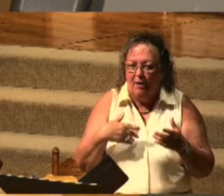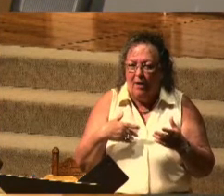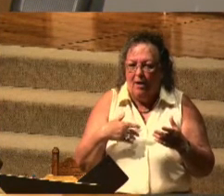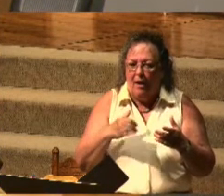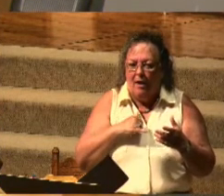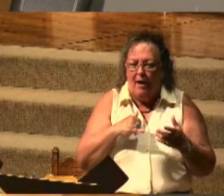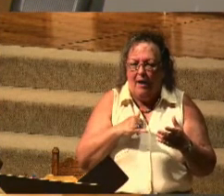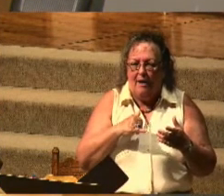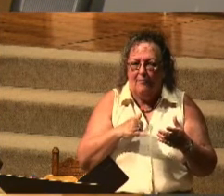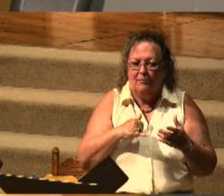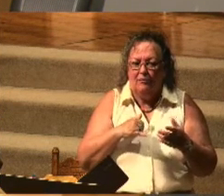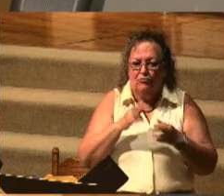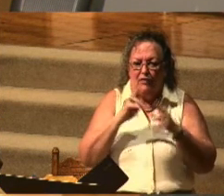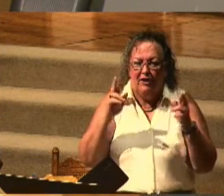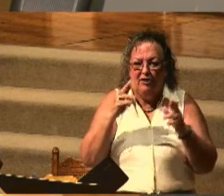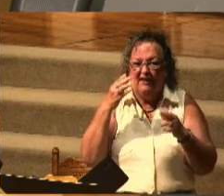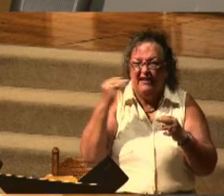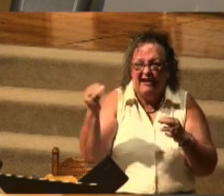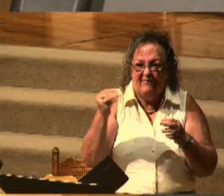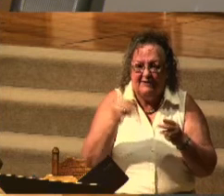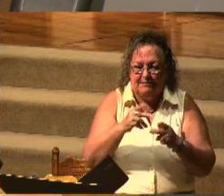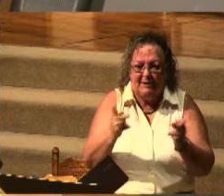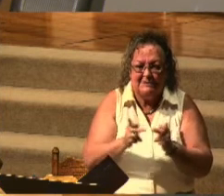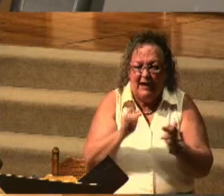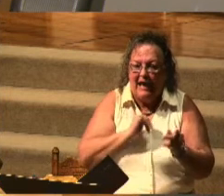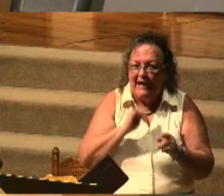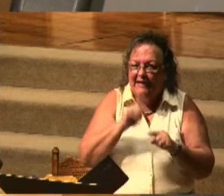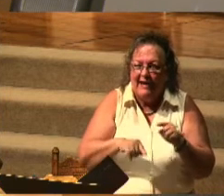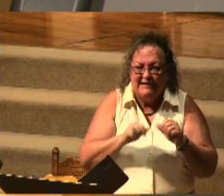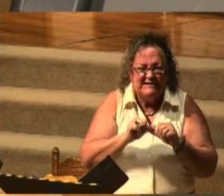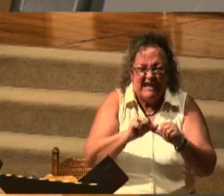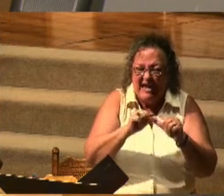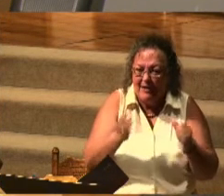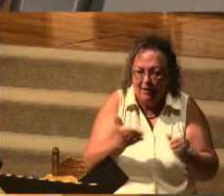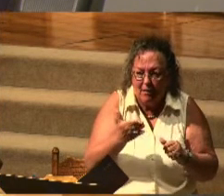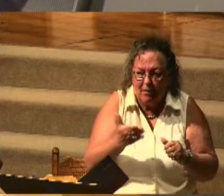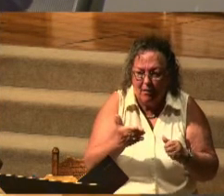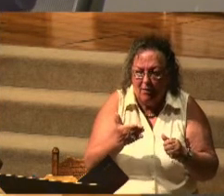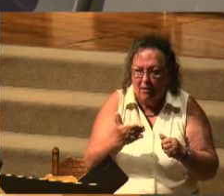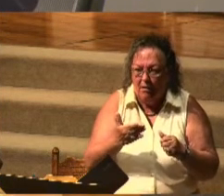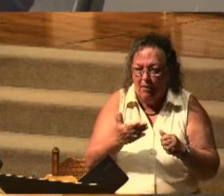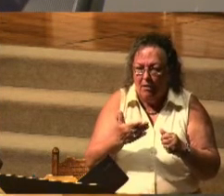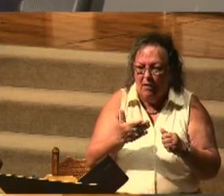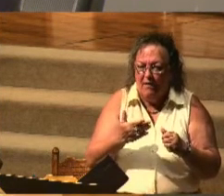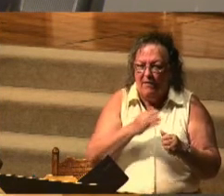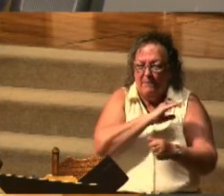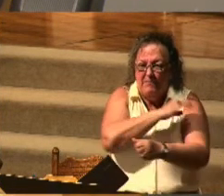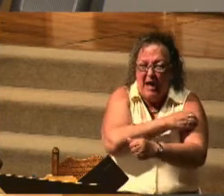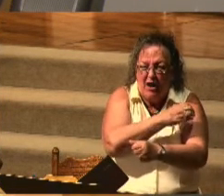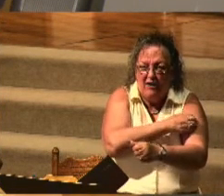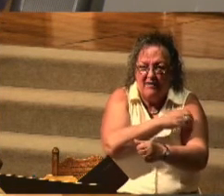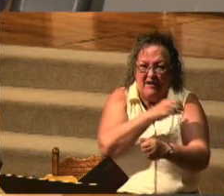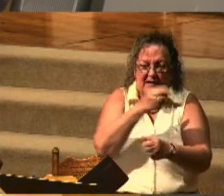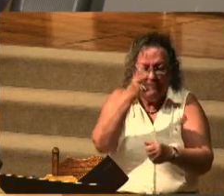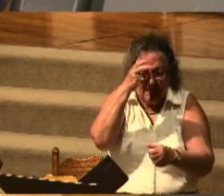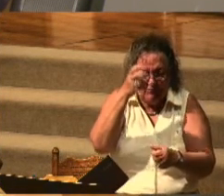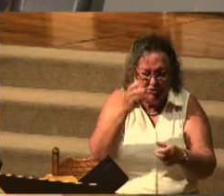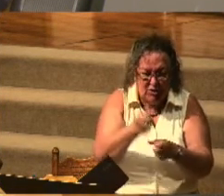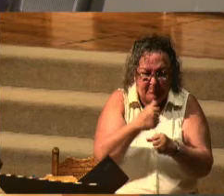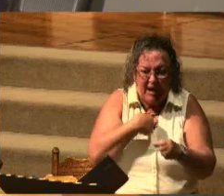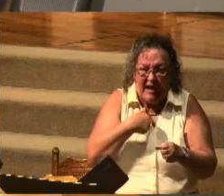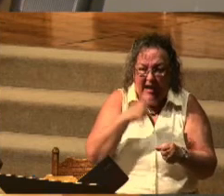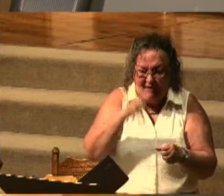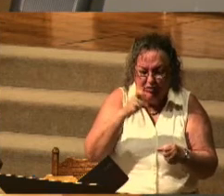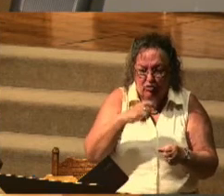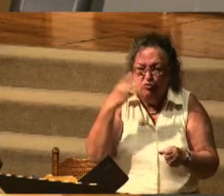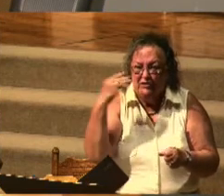"I'm fixing to leave this place. I can't stay here." I said, "The power of the devil has got me, and I got to get out of